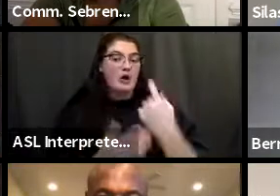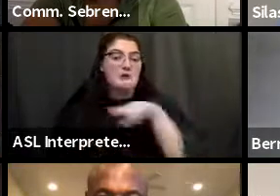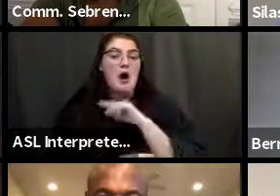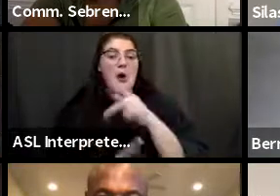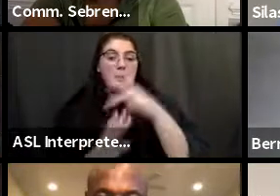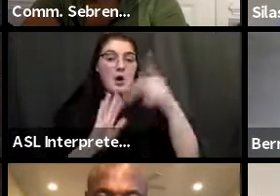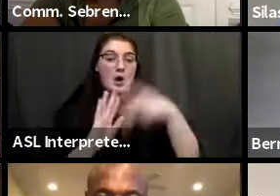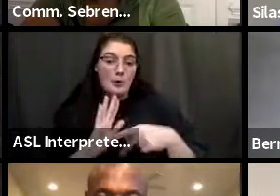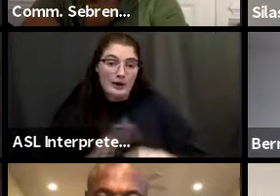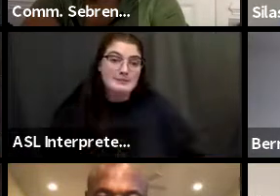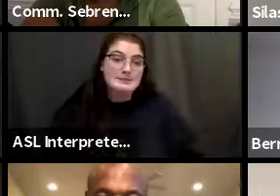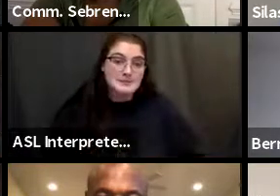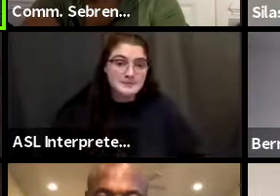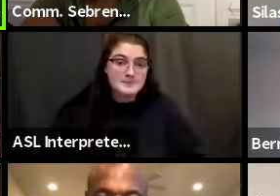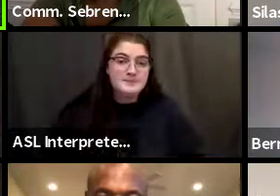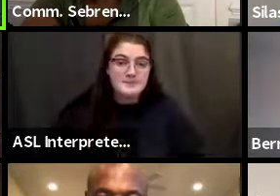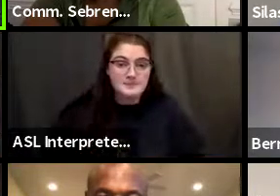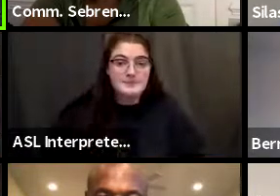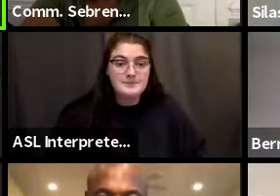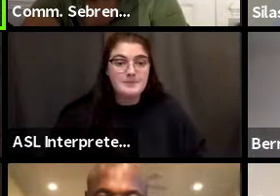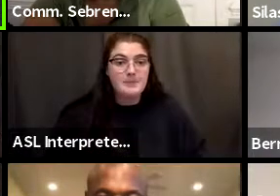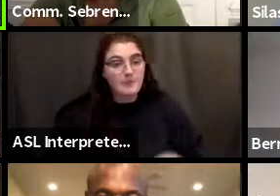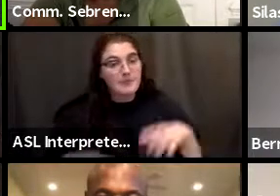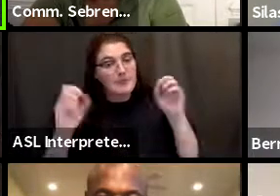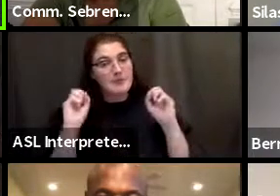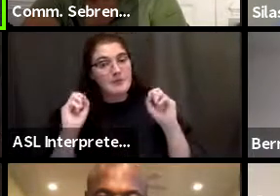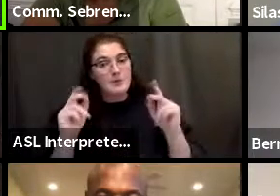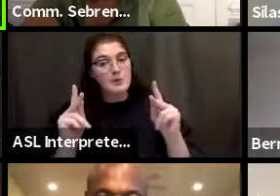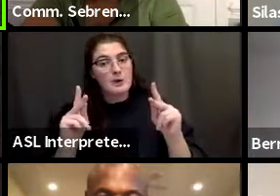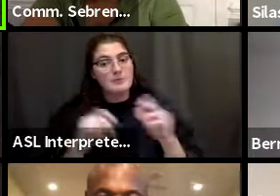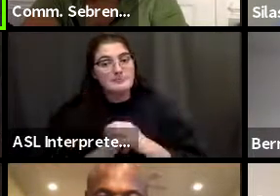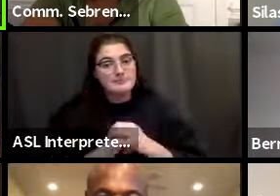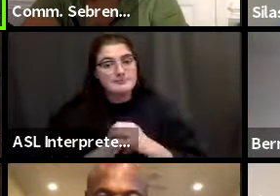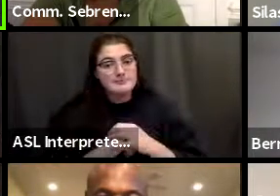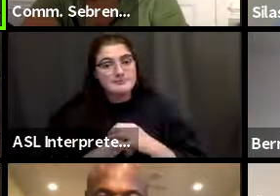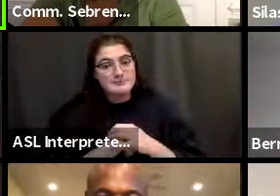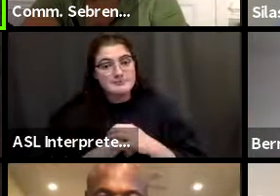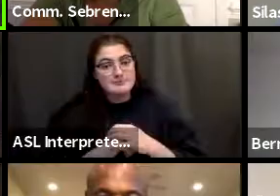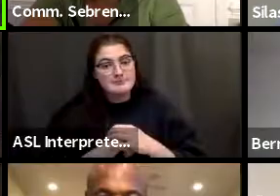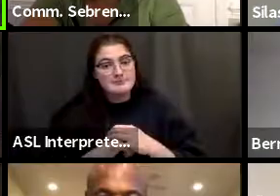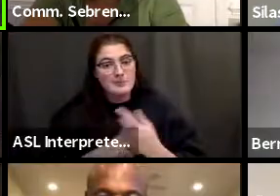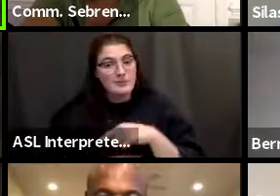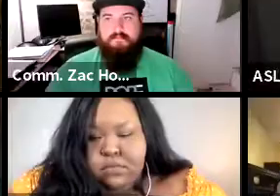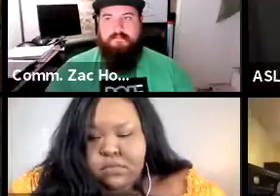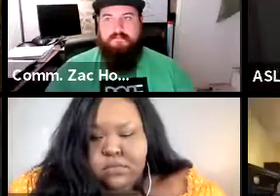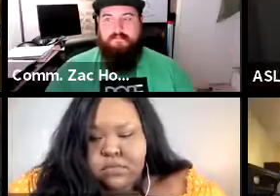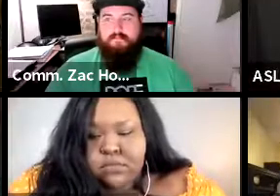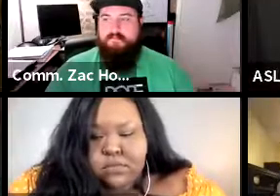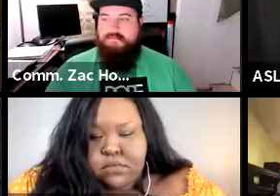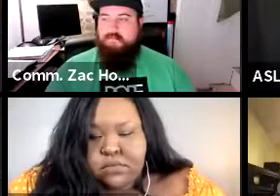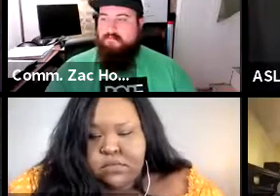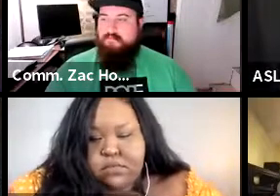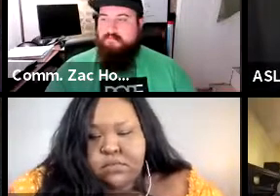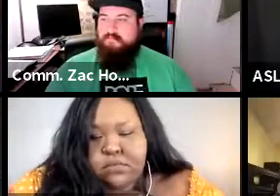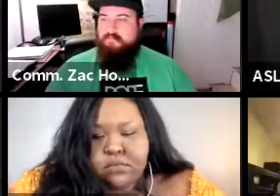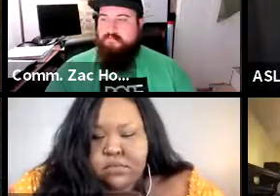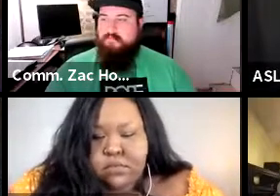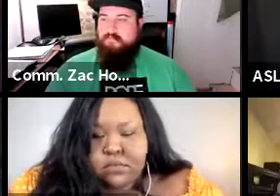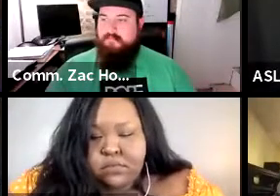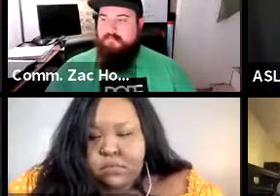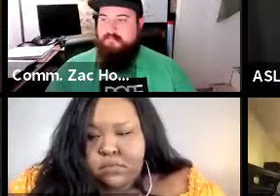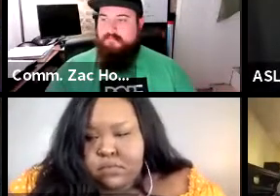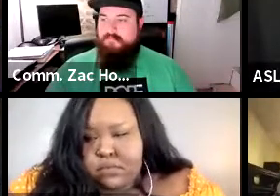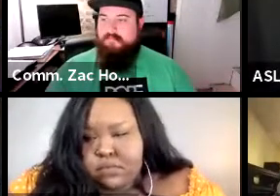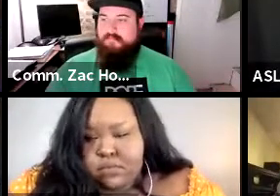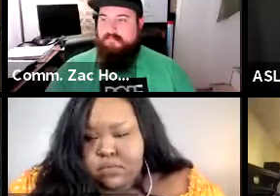programs. All right. And then we have a question, next question in the Q&A, and I'm only